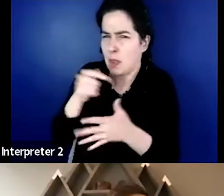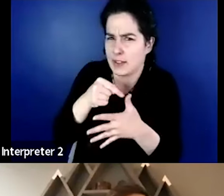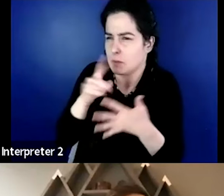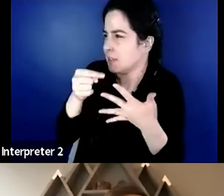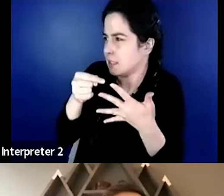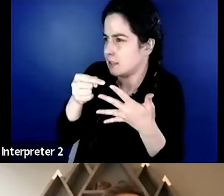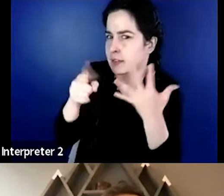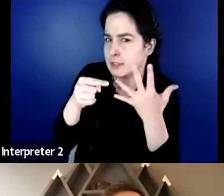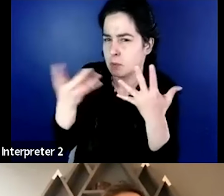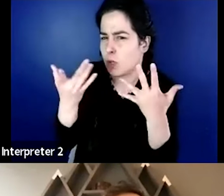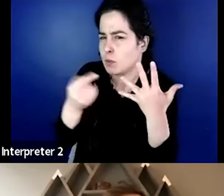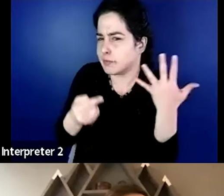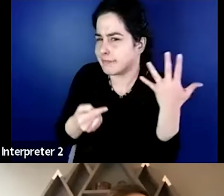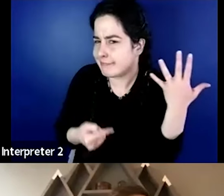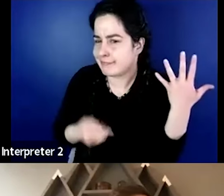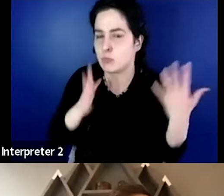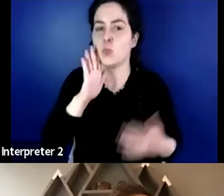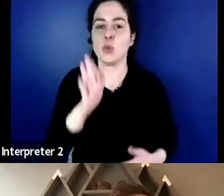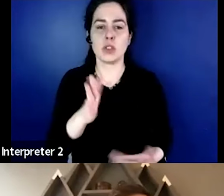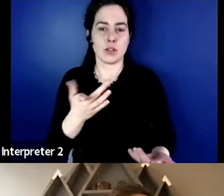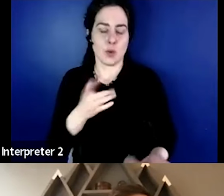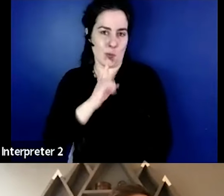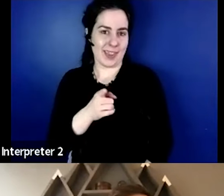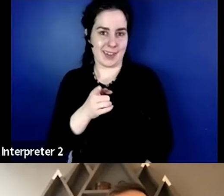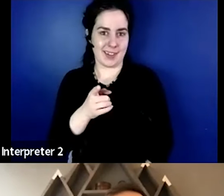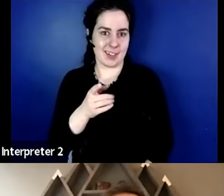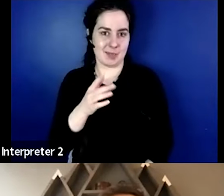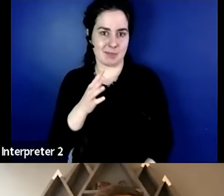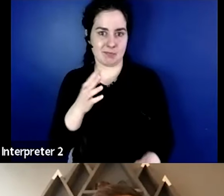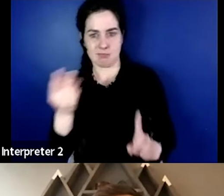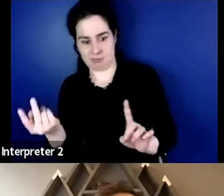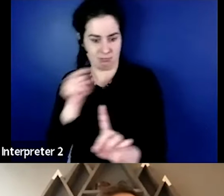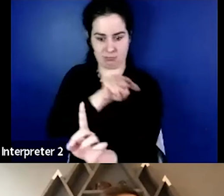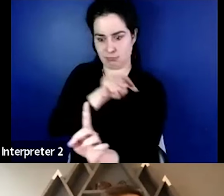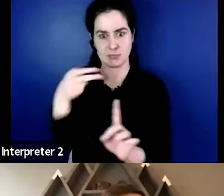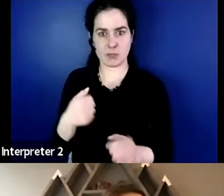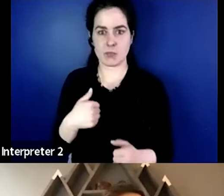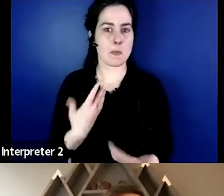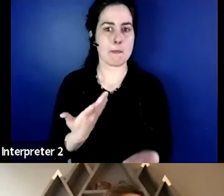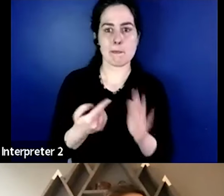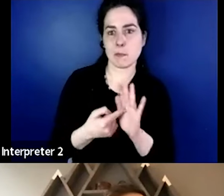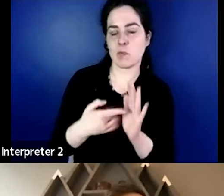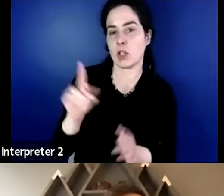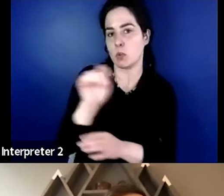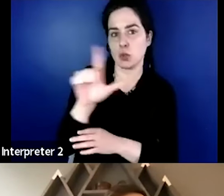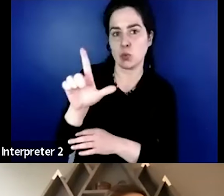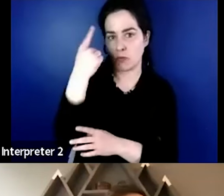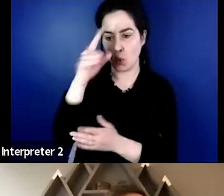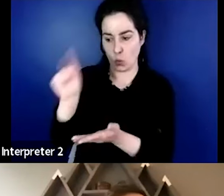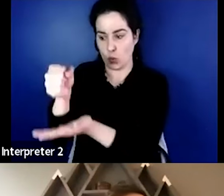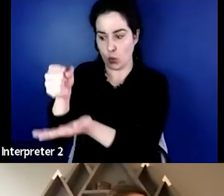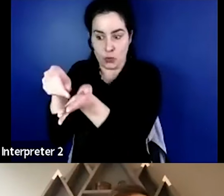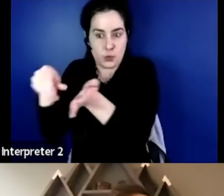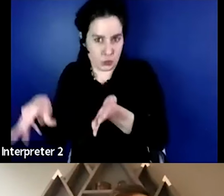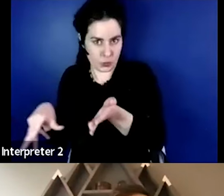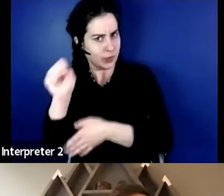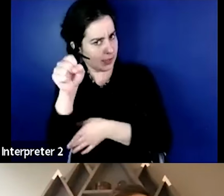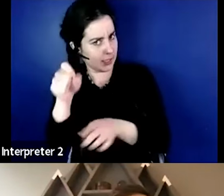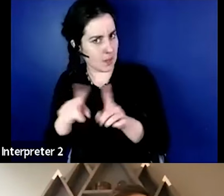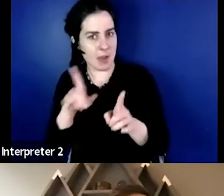What about this? So it's kind of a both and, you know, if for example, we have a tool for graduate students, but it also is